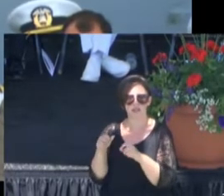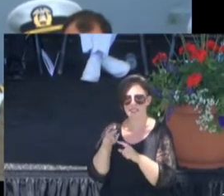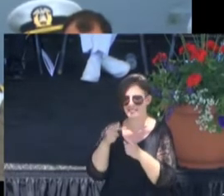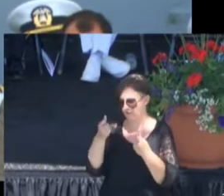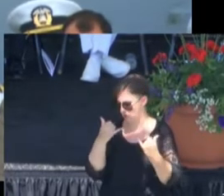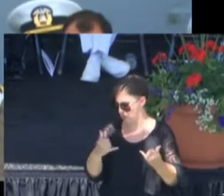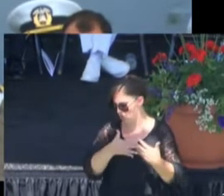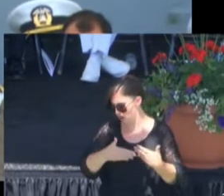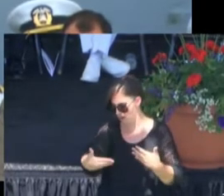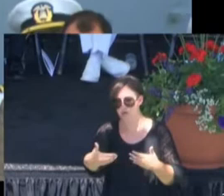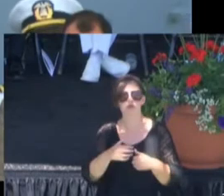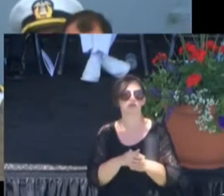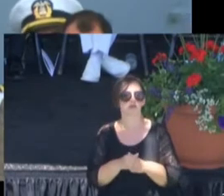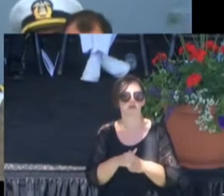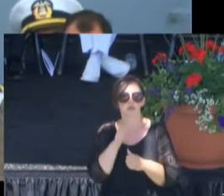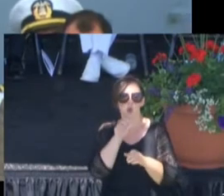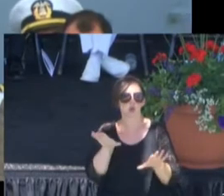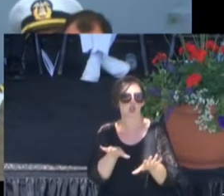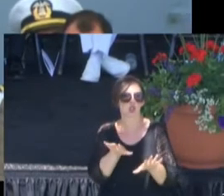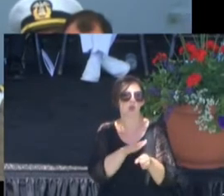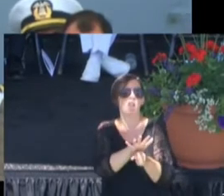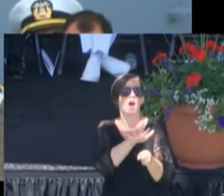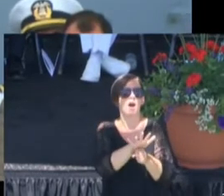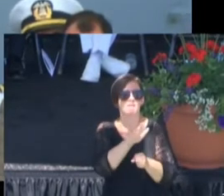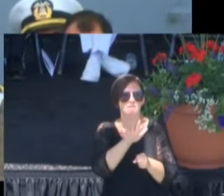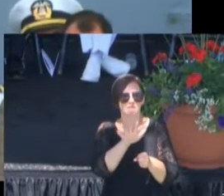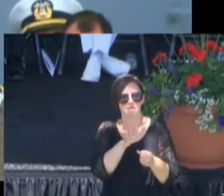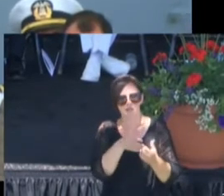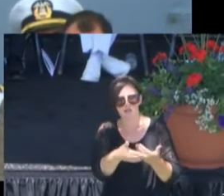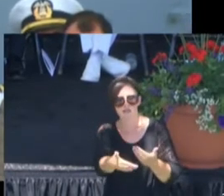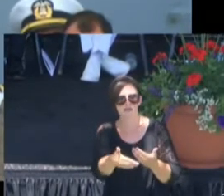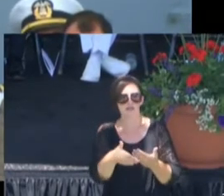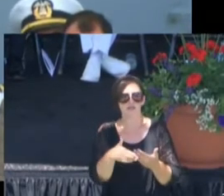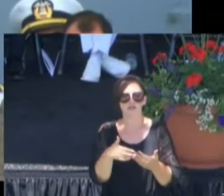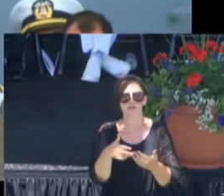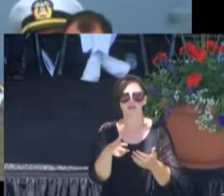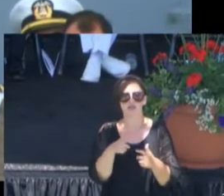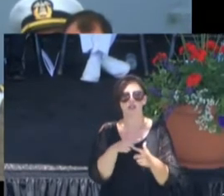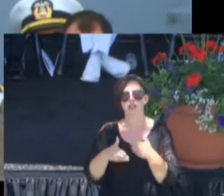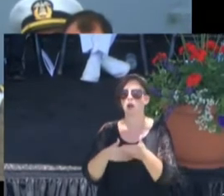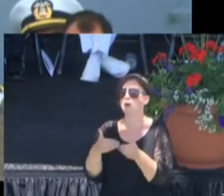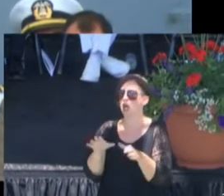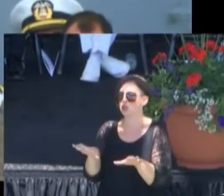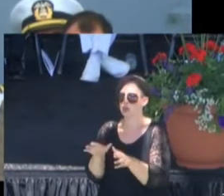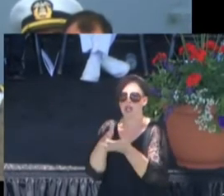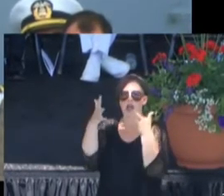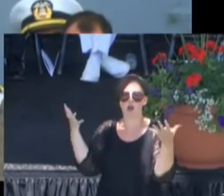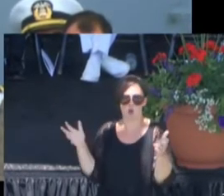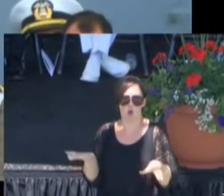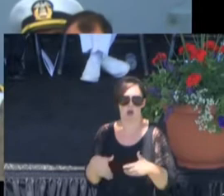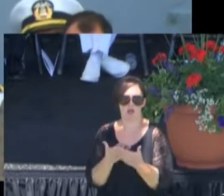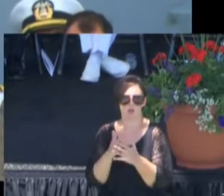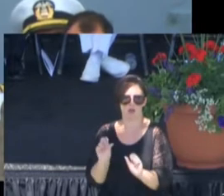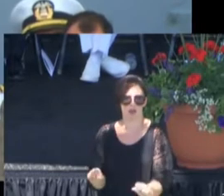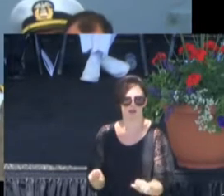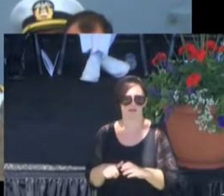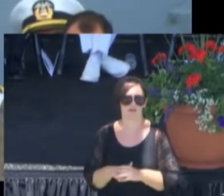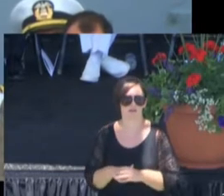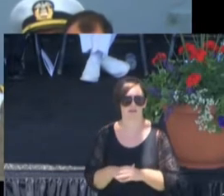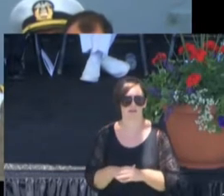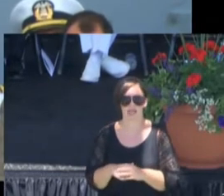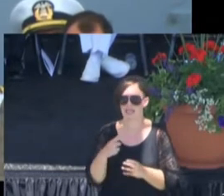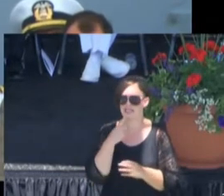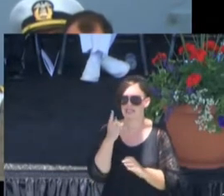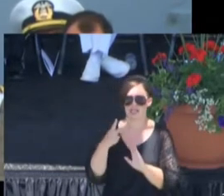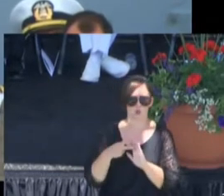out, don't just do enough to get by, but get by doing as much as you can. He said it